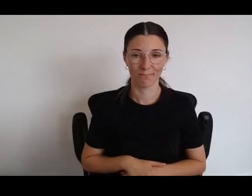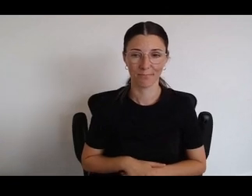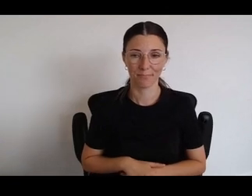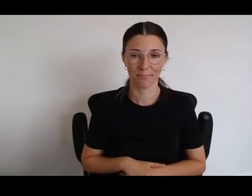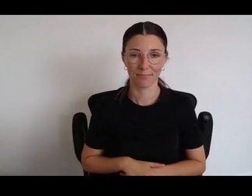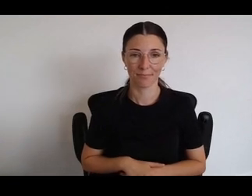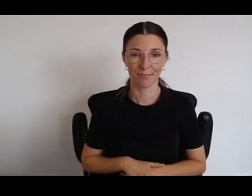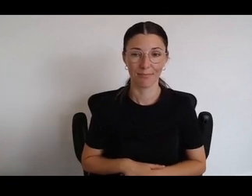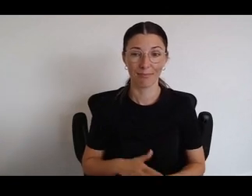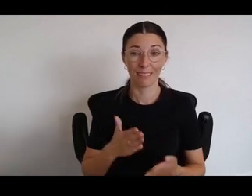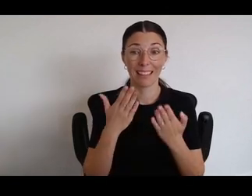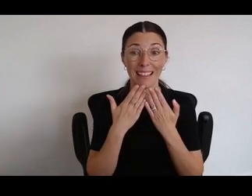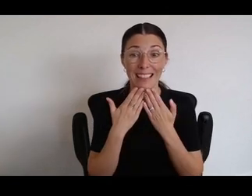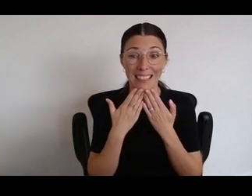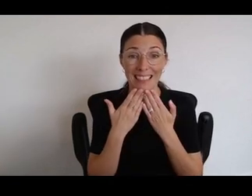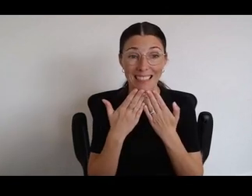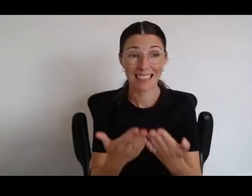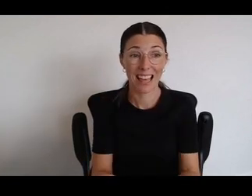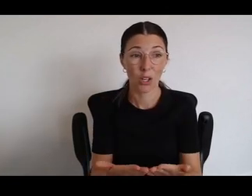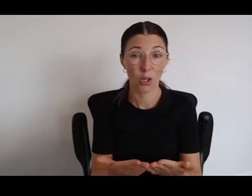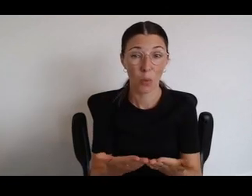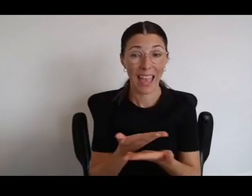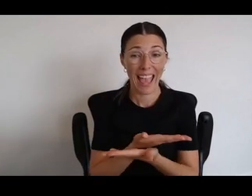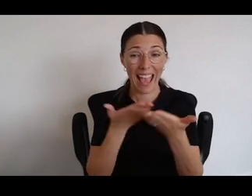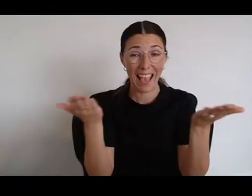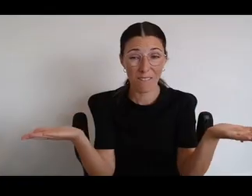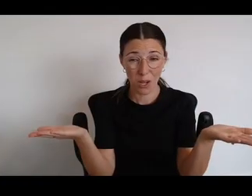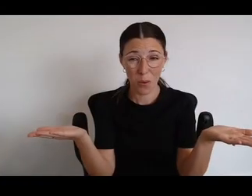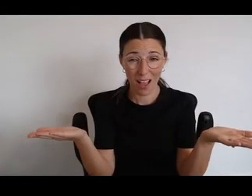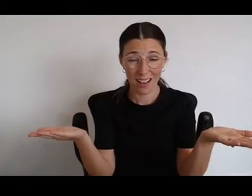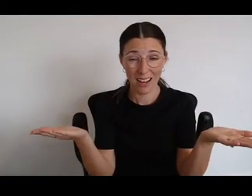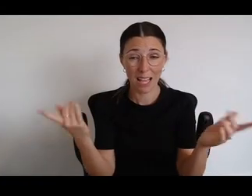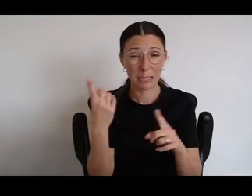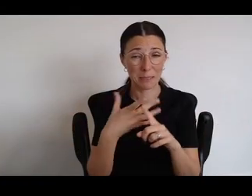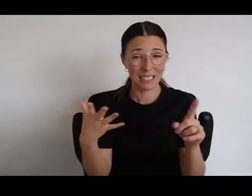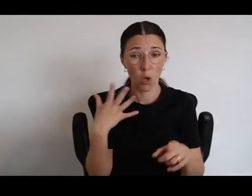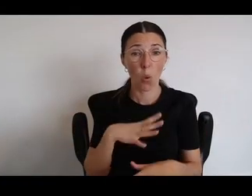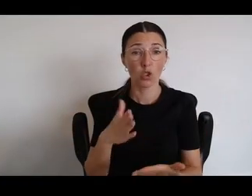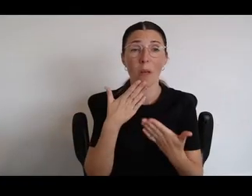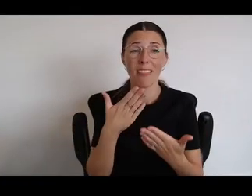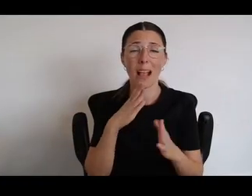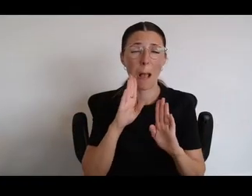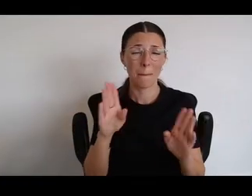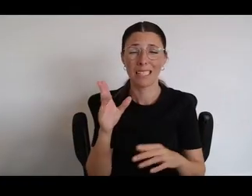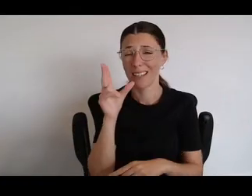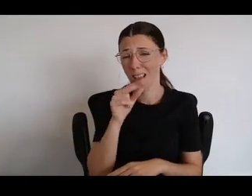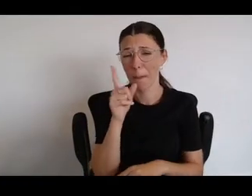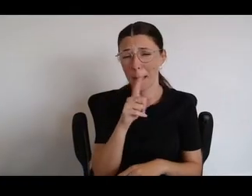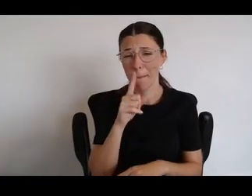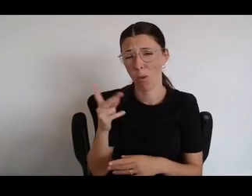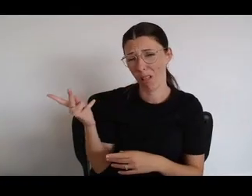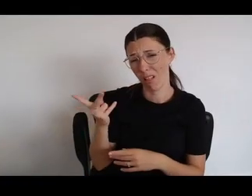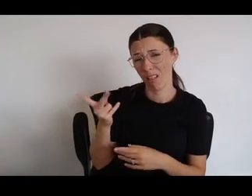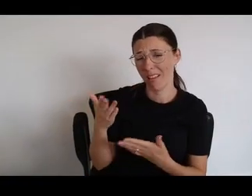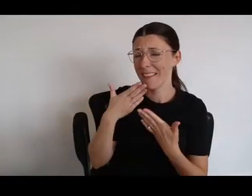Yeah, thank you. Thank you, everyone, and I particularly want to thank these amazing young people. Please join me in thanking them once